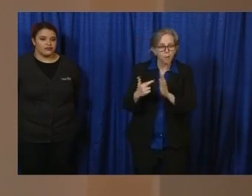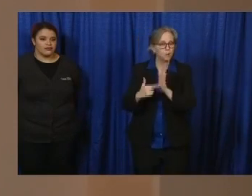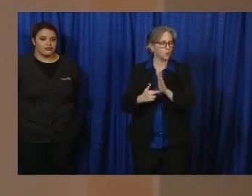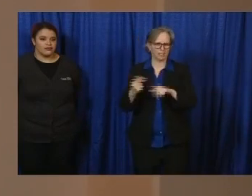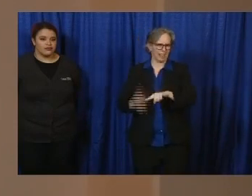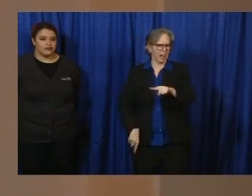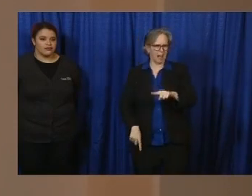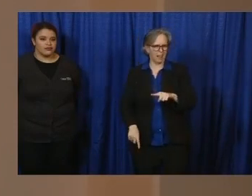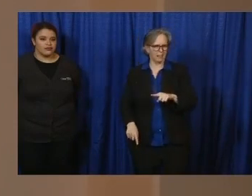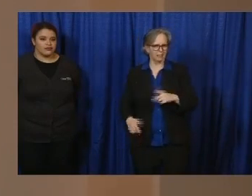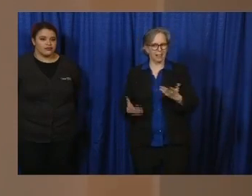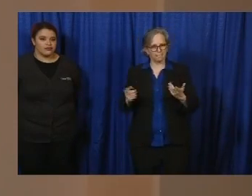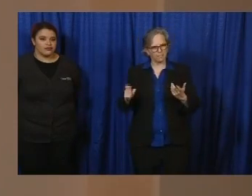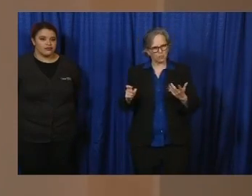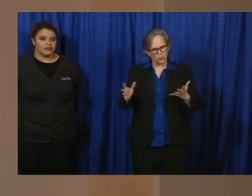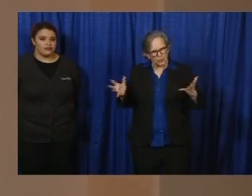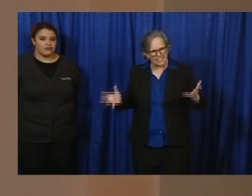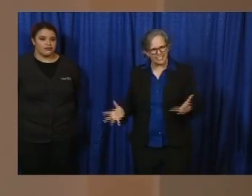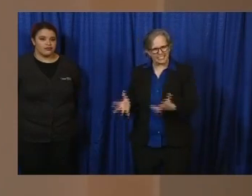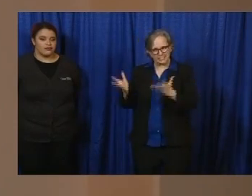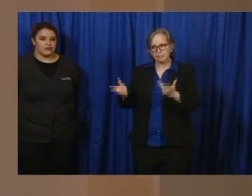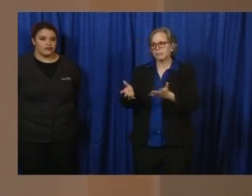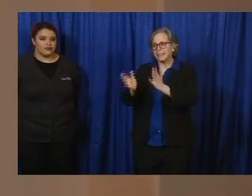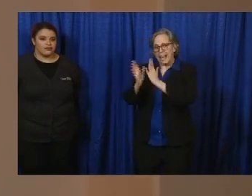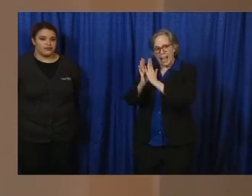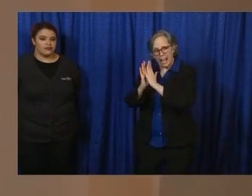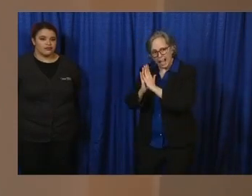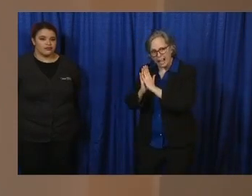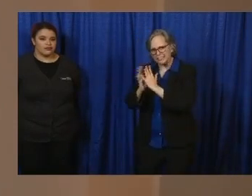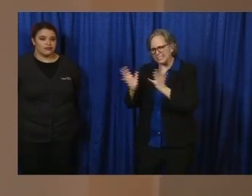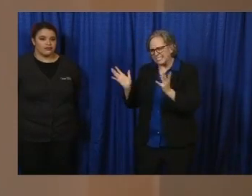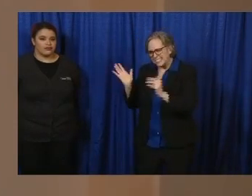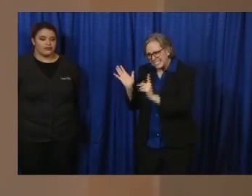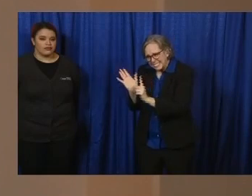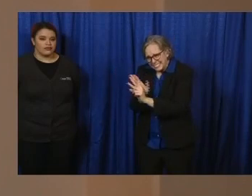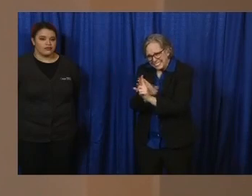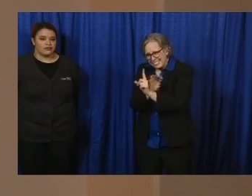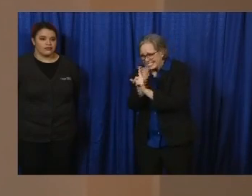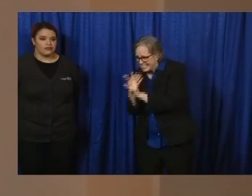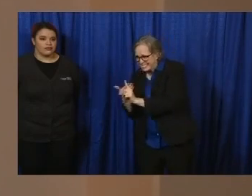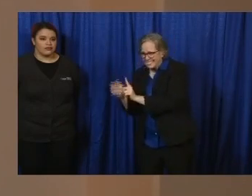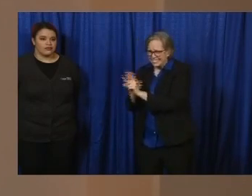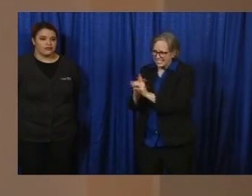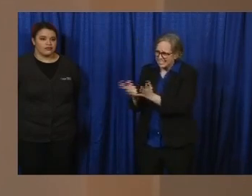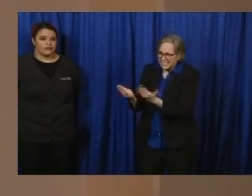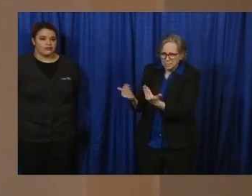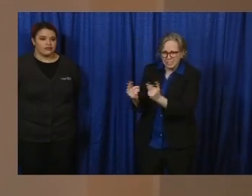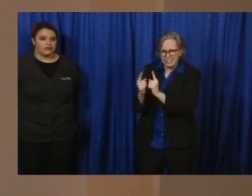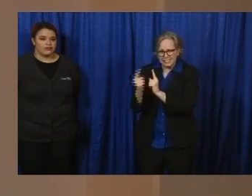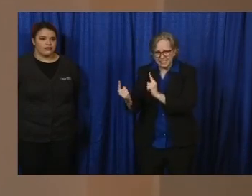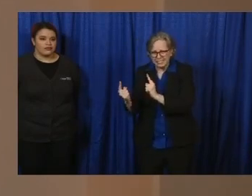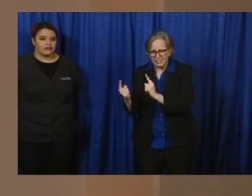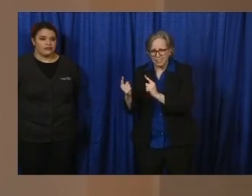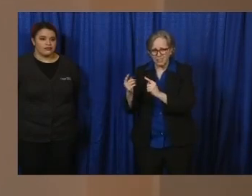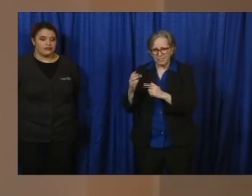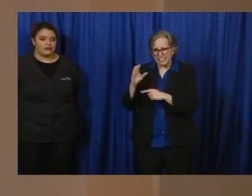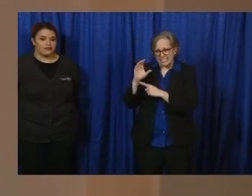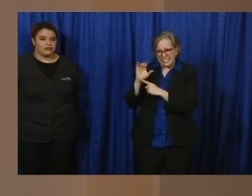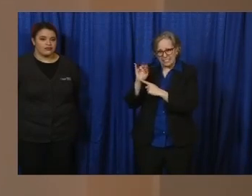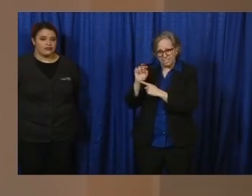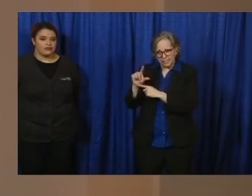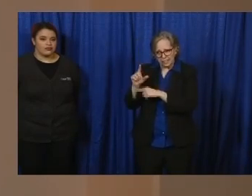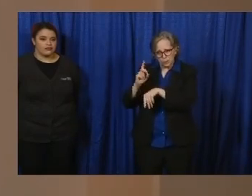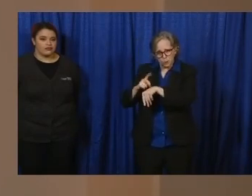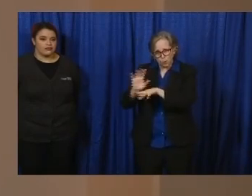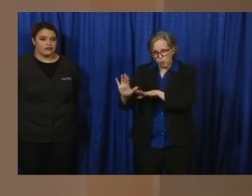civic responsibility to do this, partnered up with the enforcement actions that also exist in those rules. So again, it